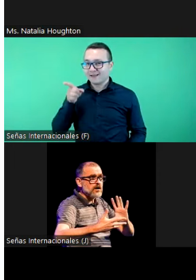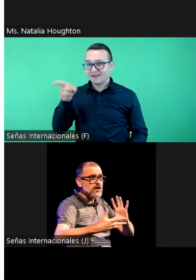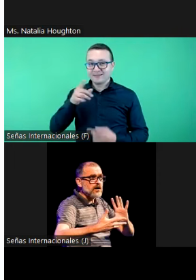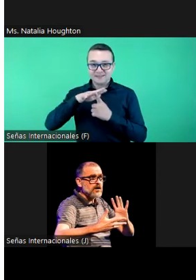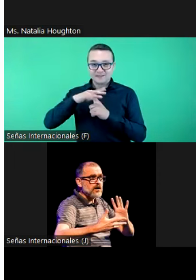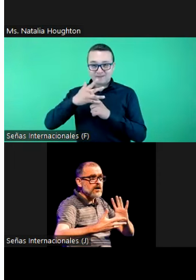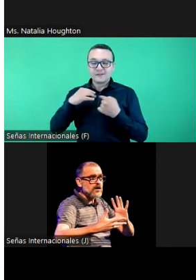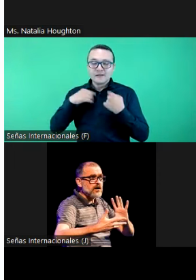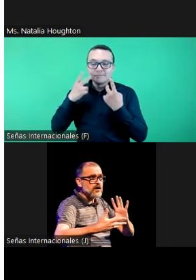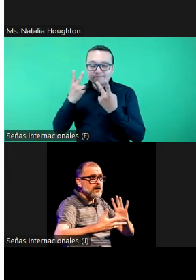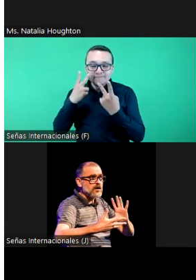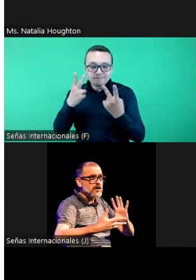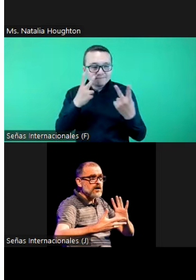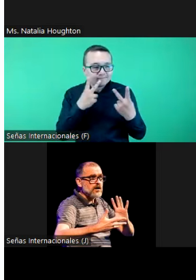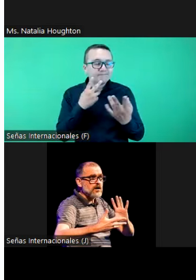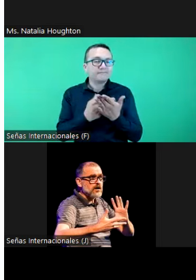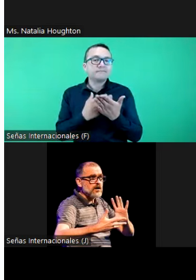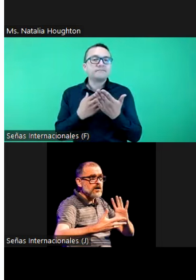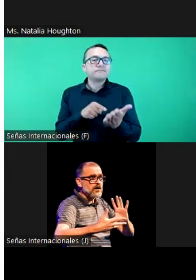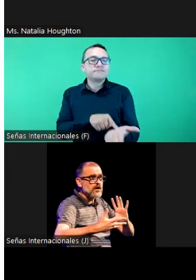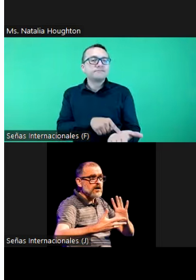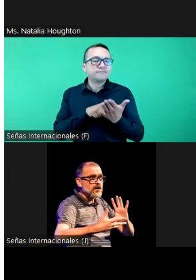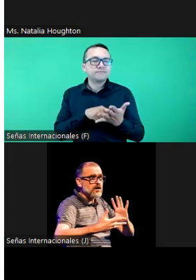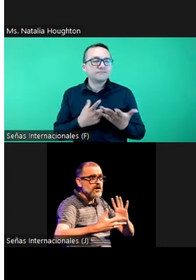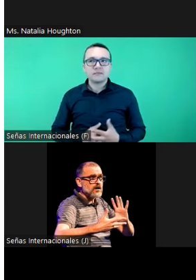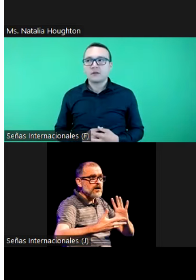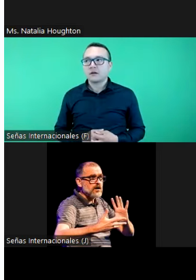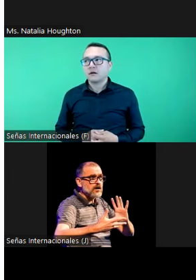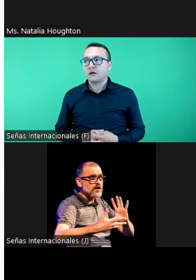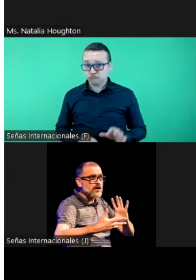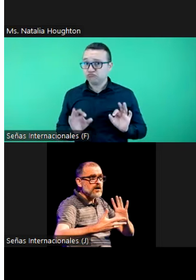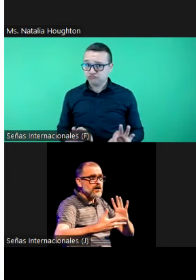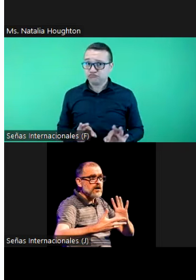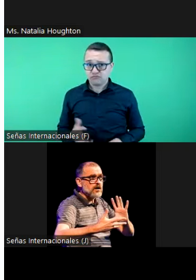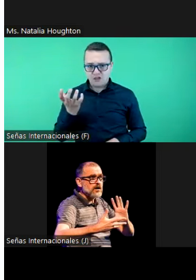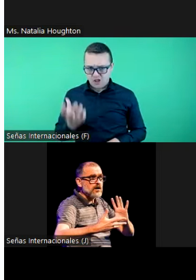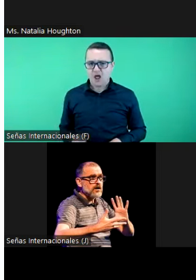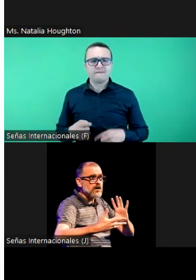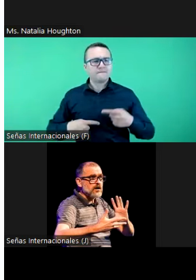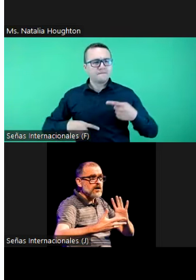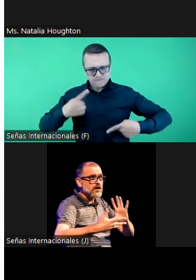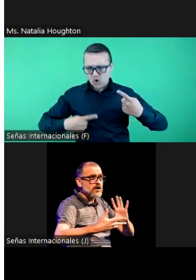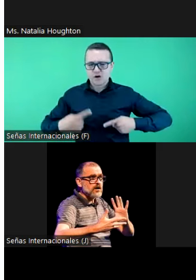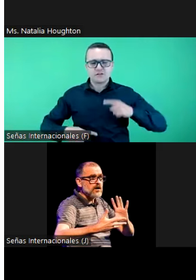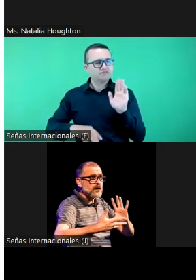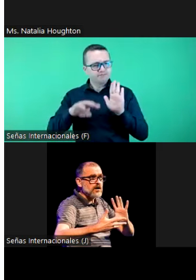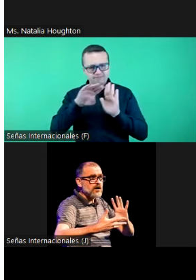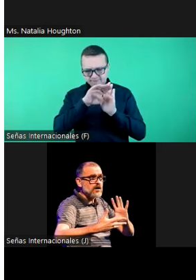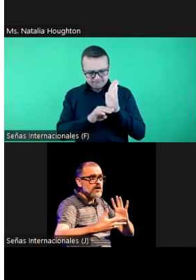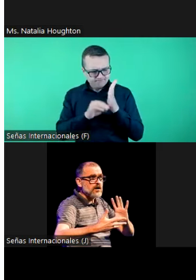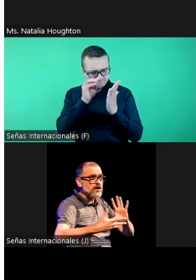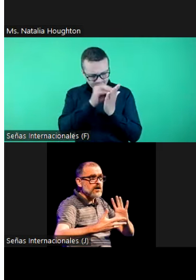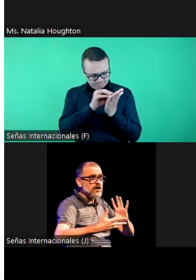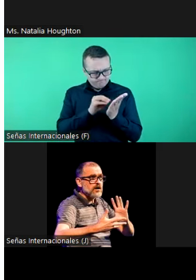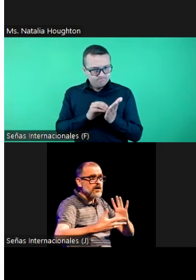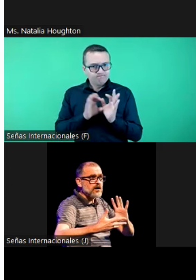cases, we can see that there is a certain formulation of policies that in some